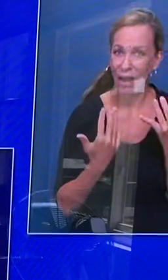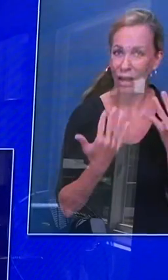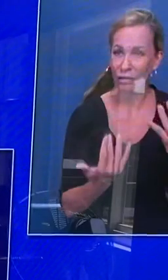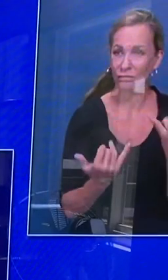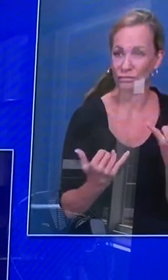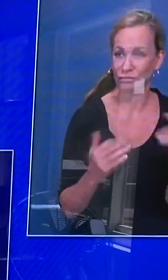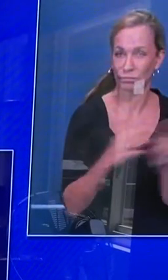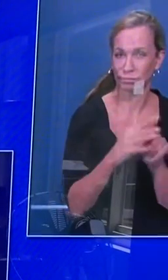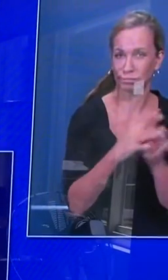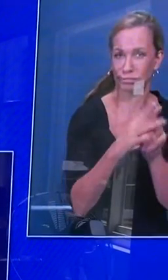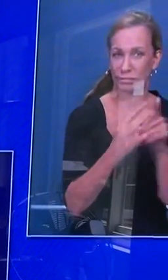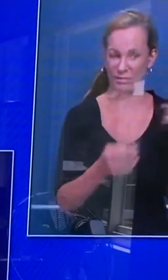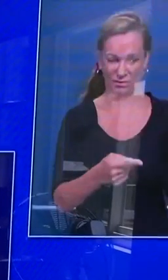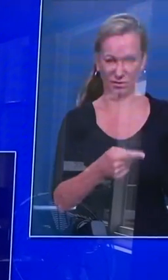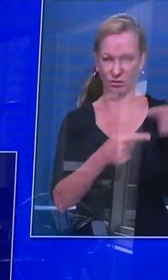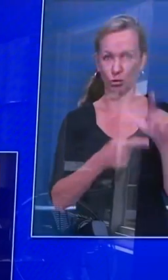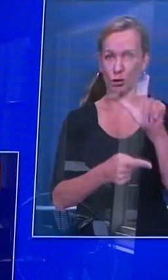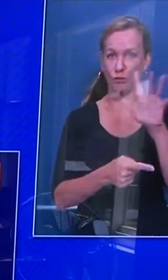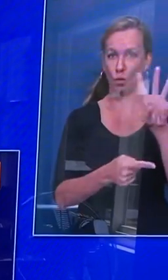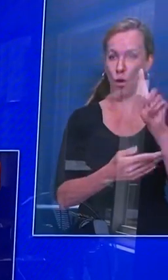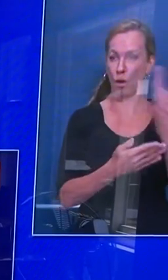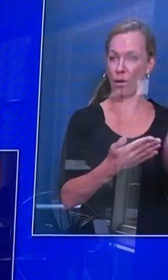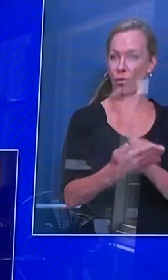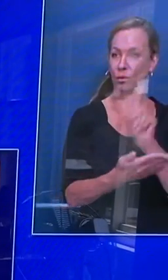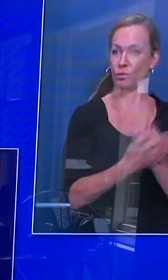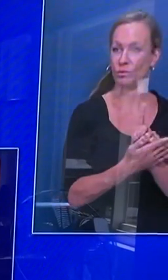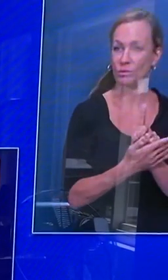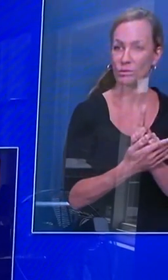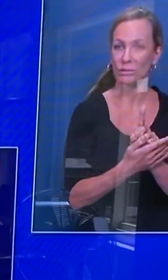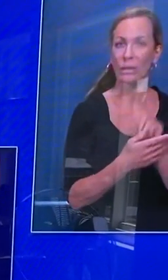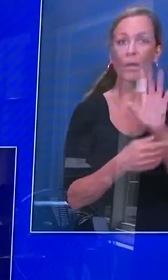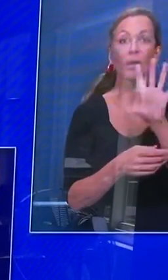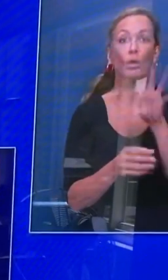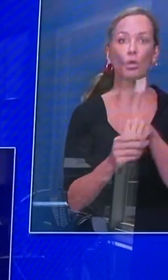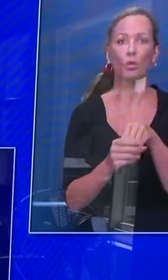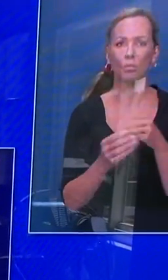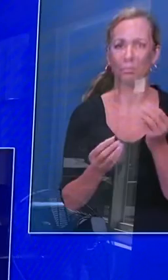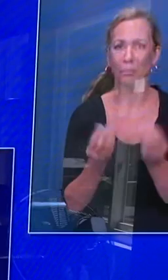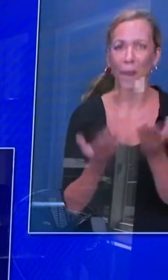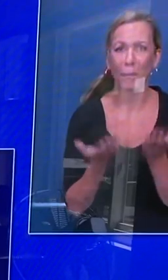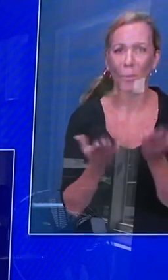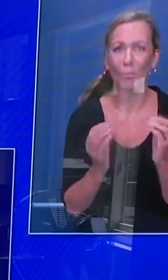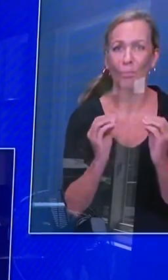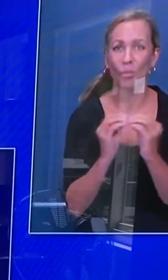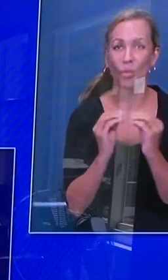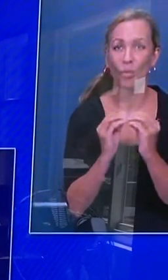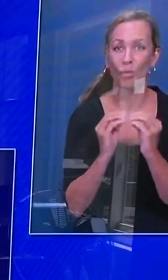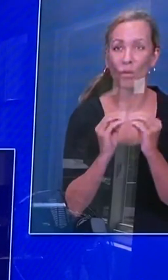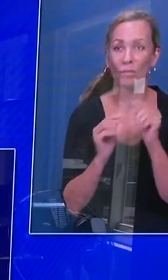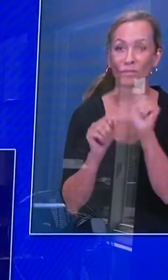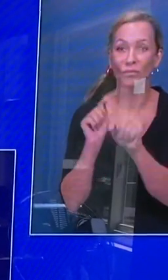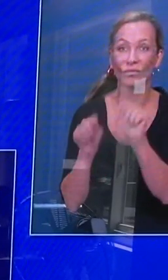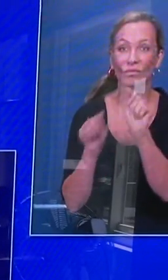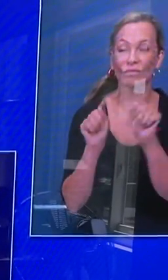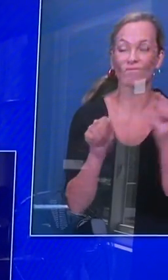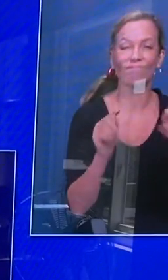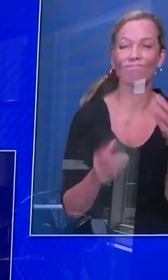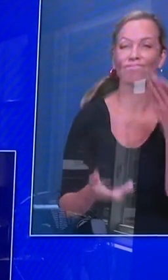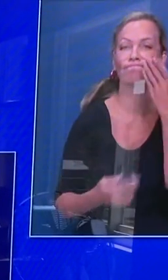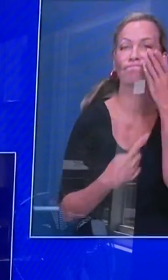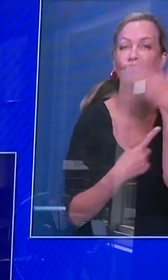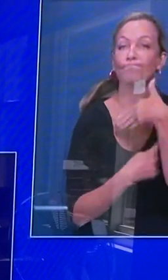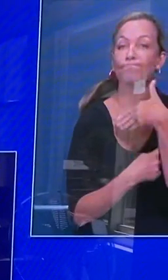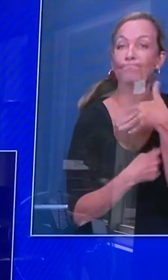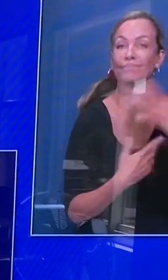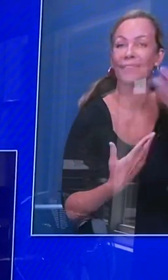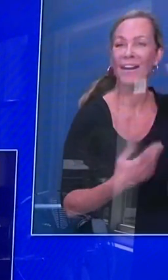we expect to discover as our reconnaissance efforts, as our aerial efforts continue, particularly as the smoke begins